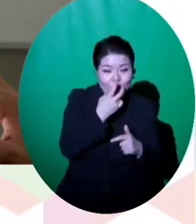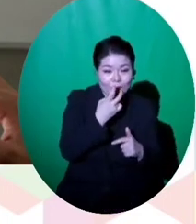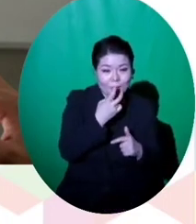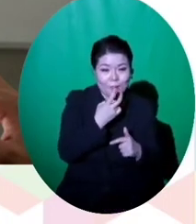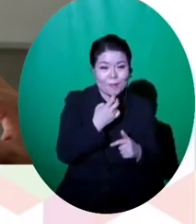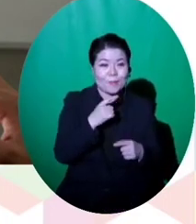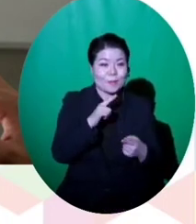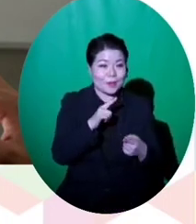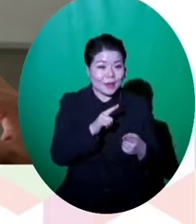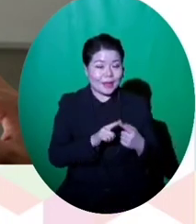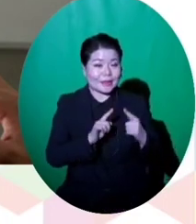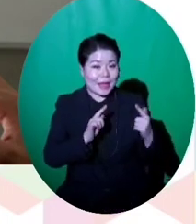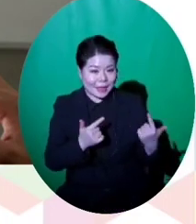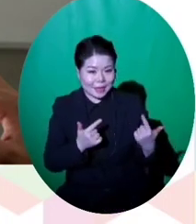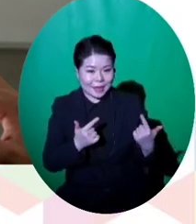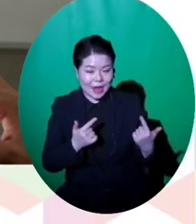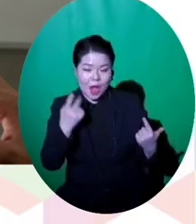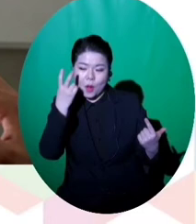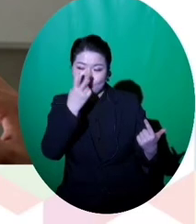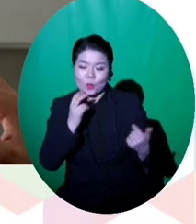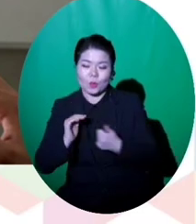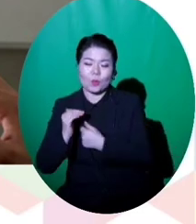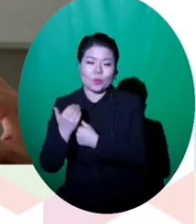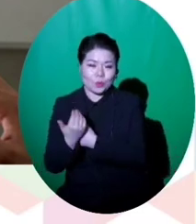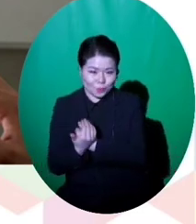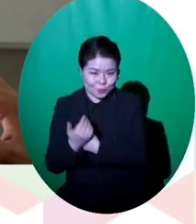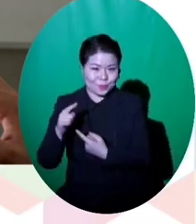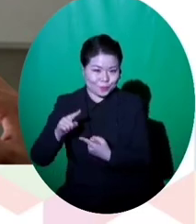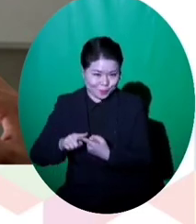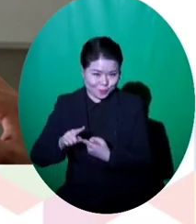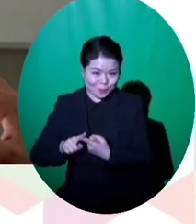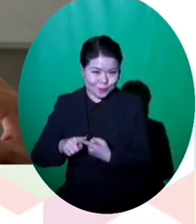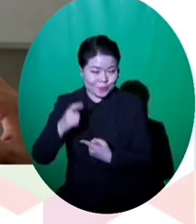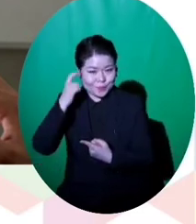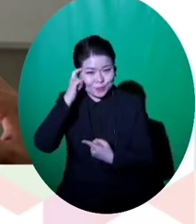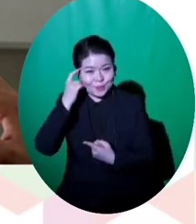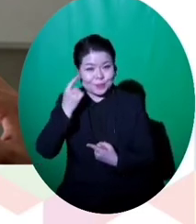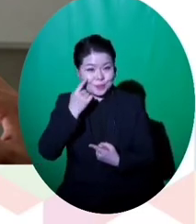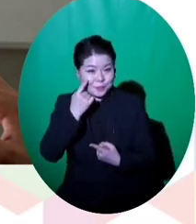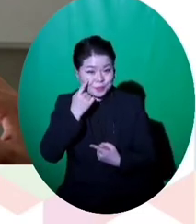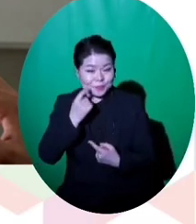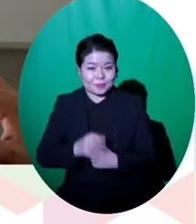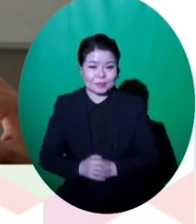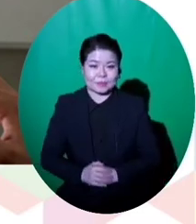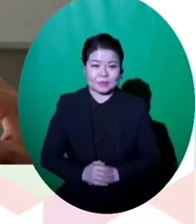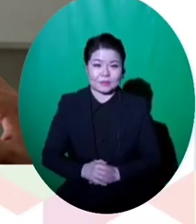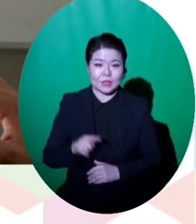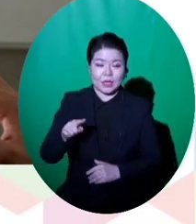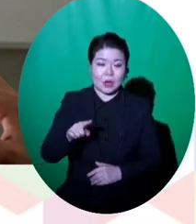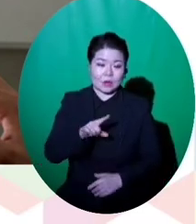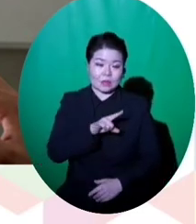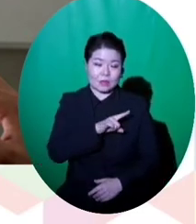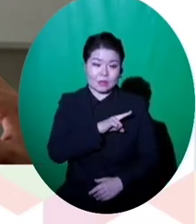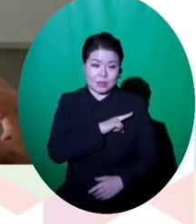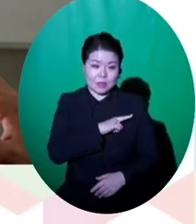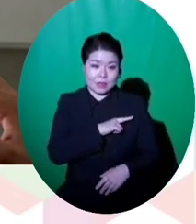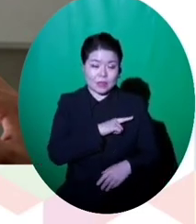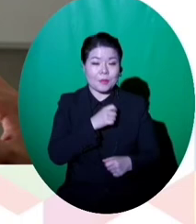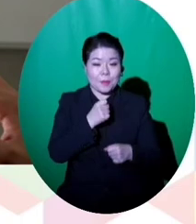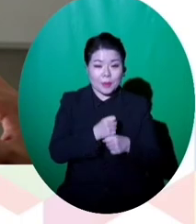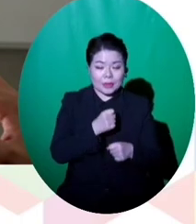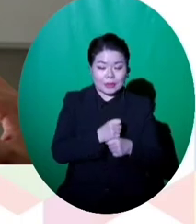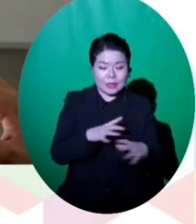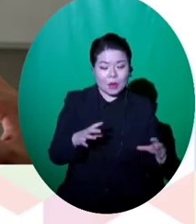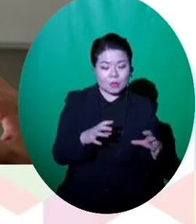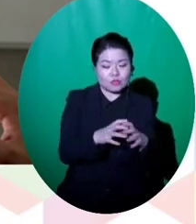care into a, you know, sort of the branding, but think about how care as a code, care as a protocol,